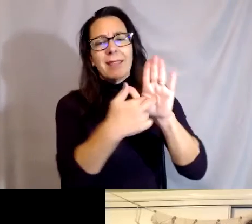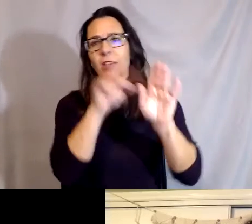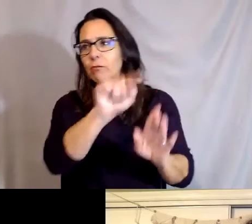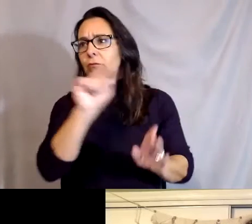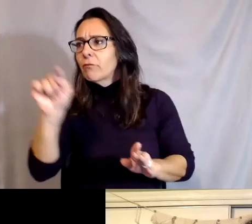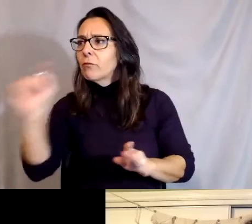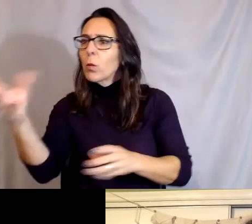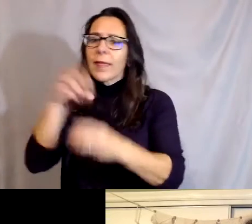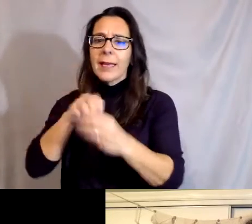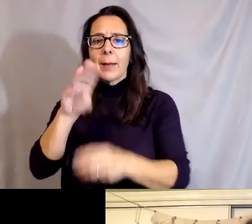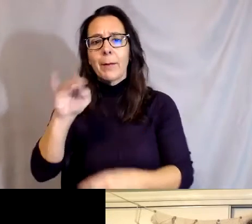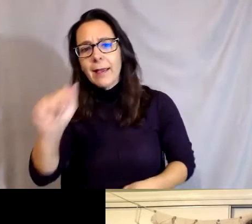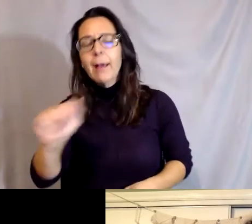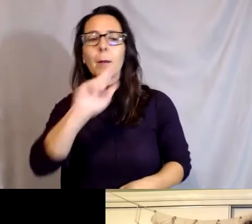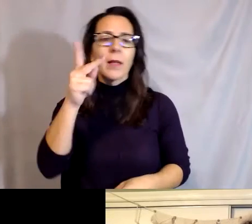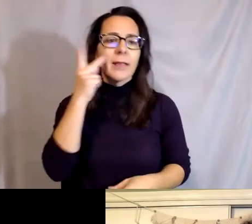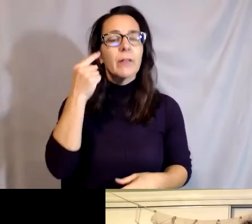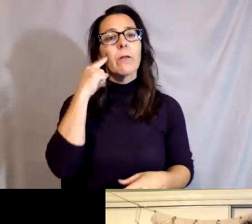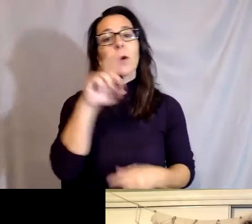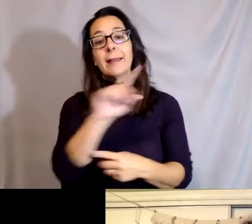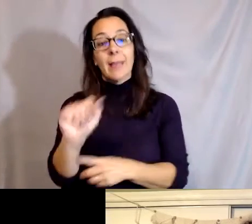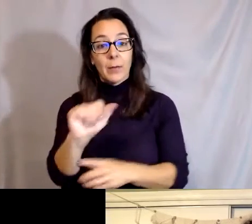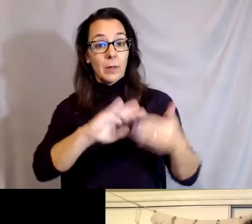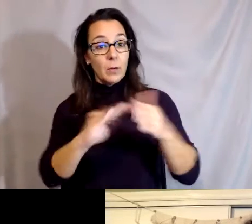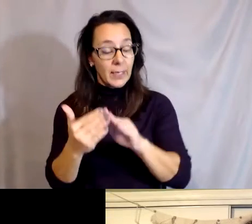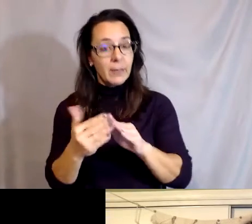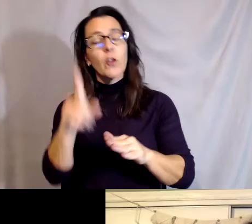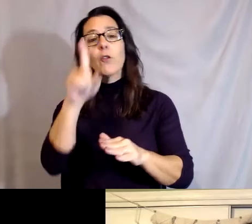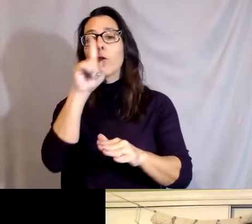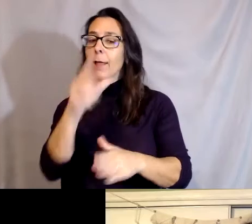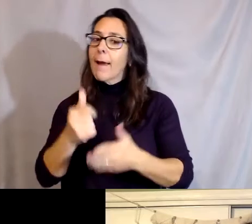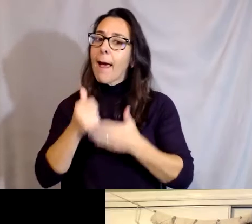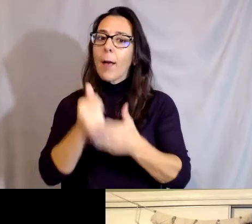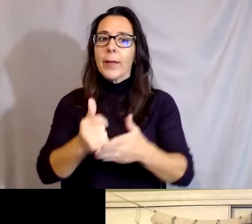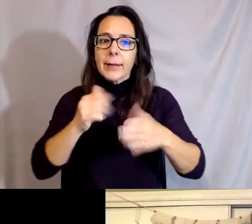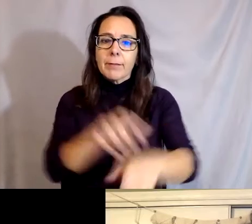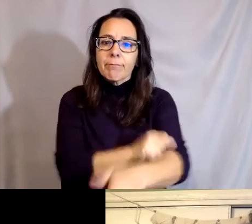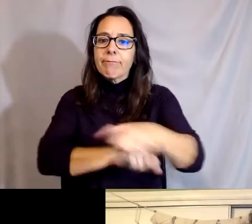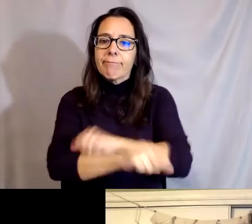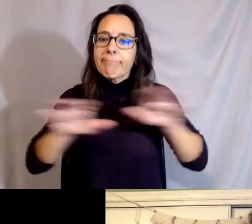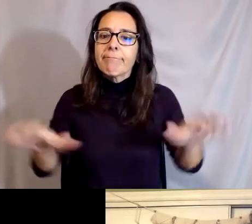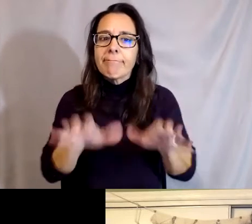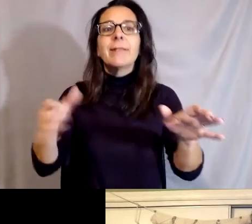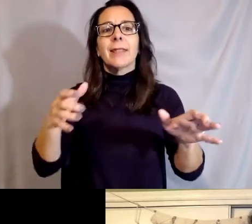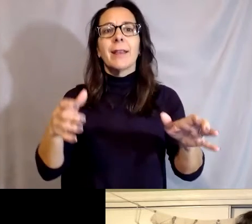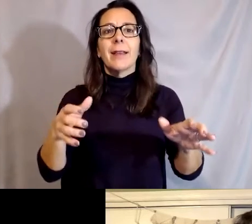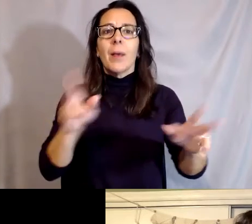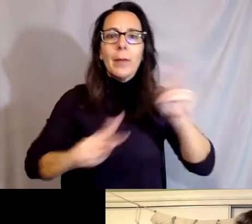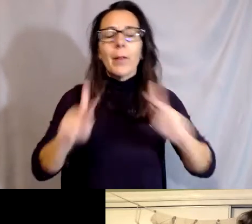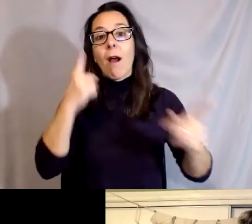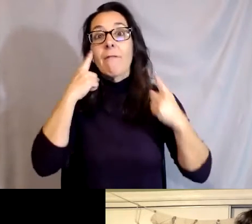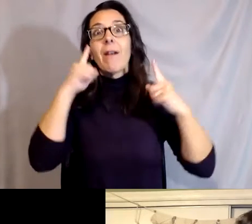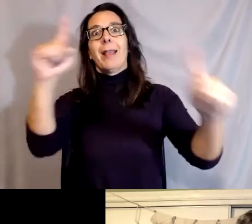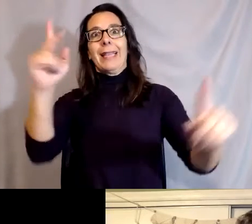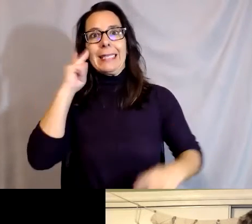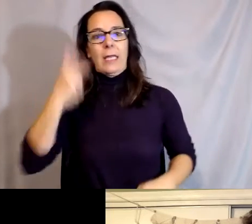in the media and in politics, the disability community is really mobilizing, and we're finally being seen by